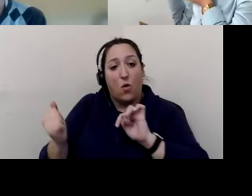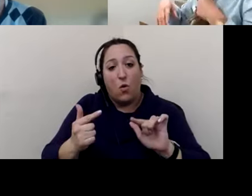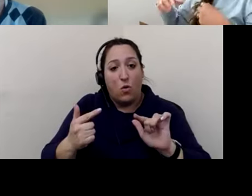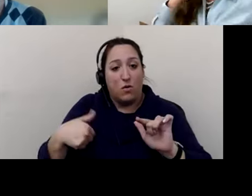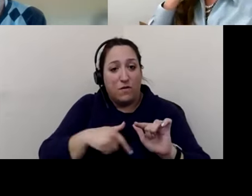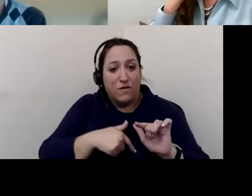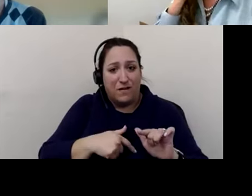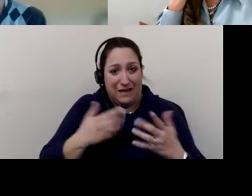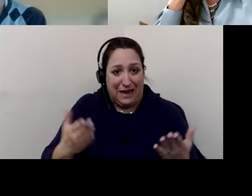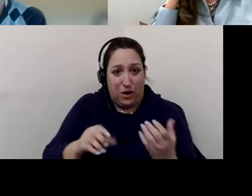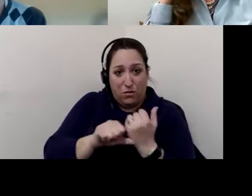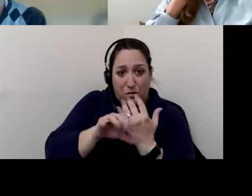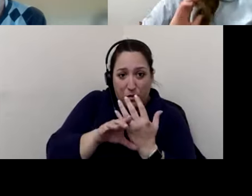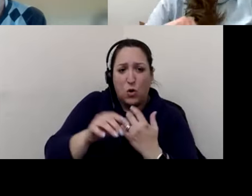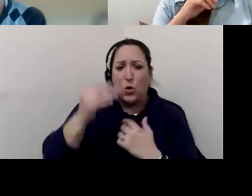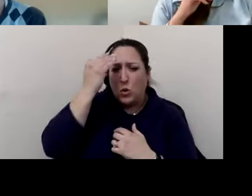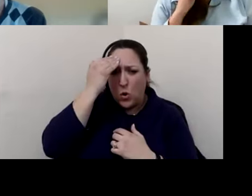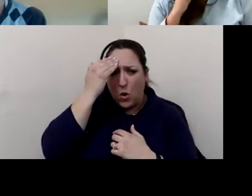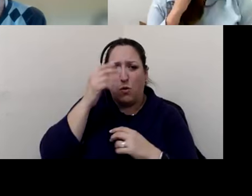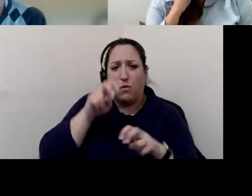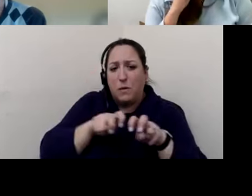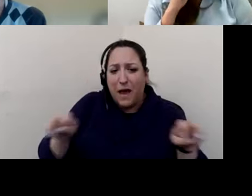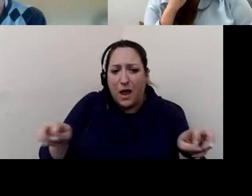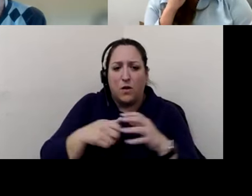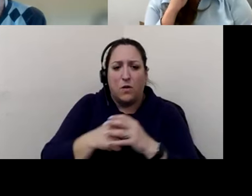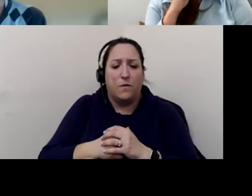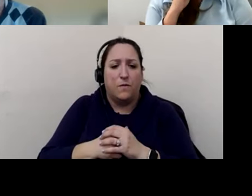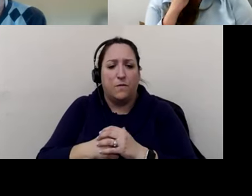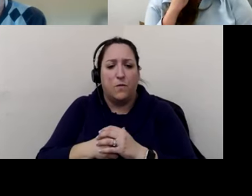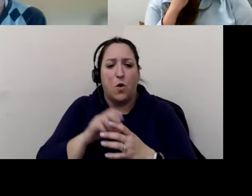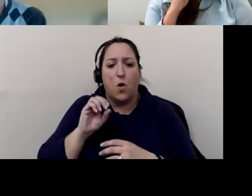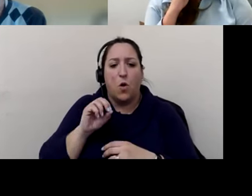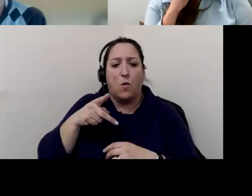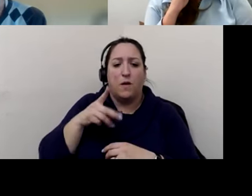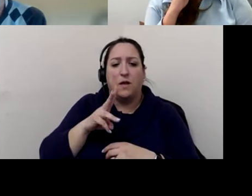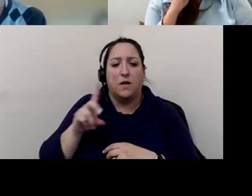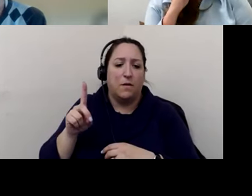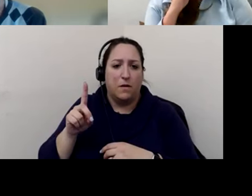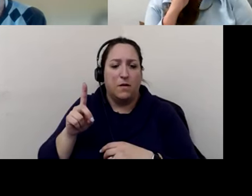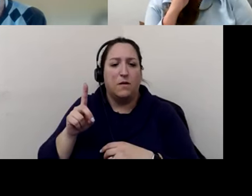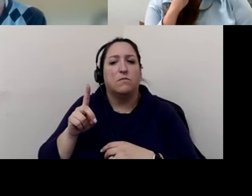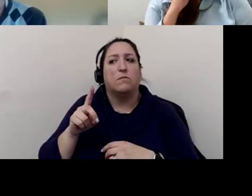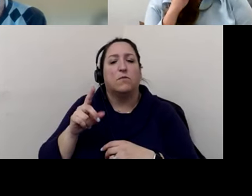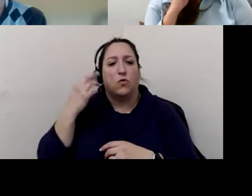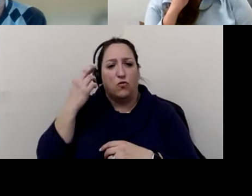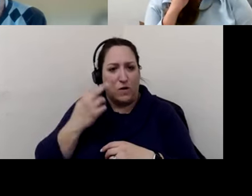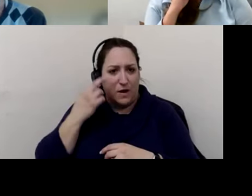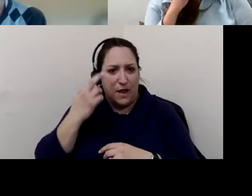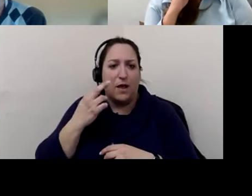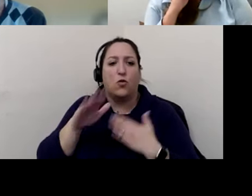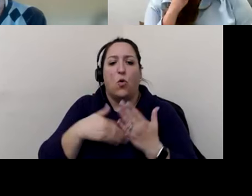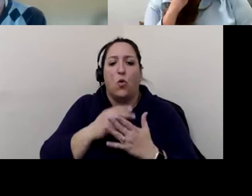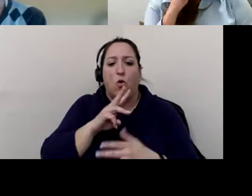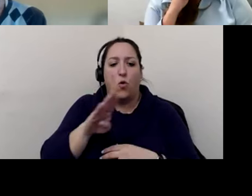think, on this call are aware, certainly on the panel, OPW has been able to realize or maintain all of the Willowbrook